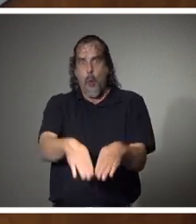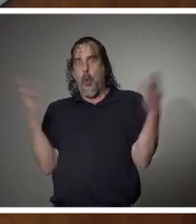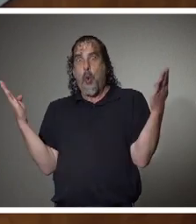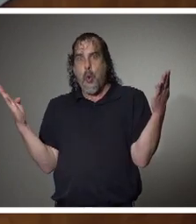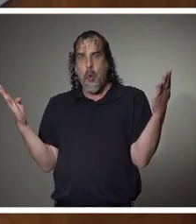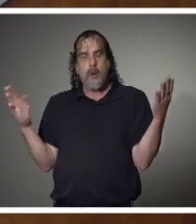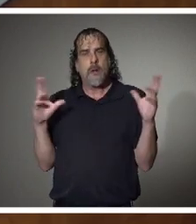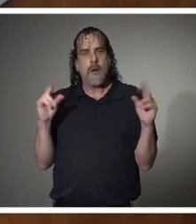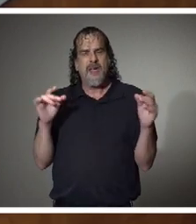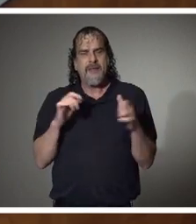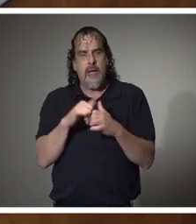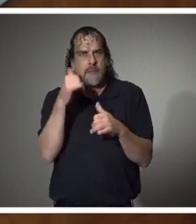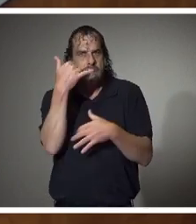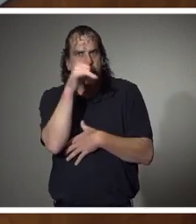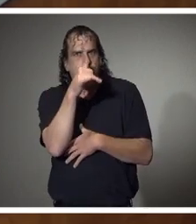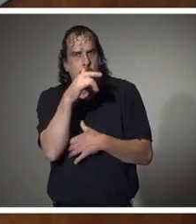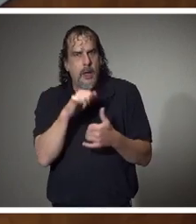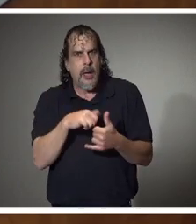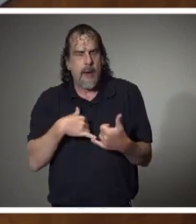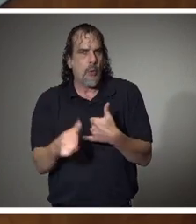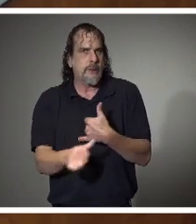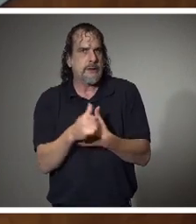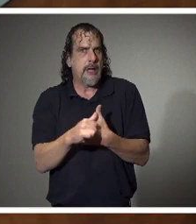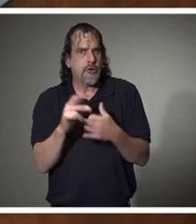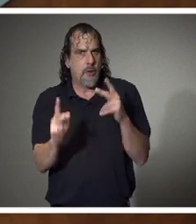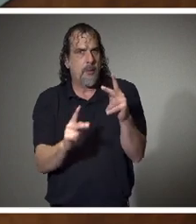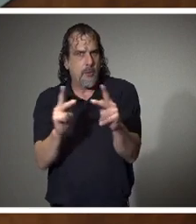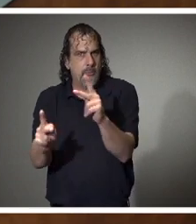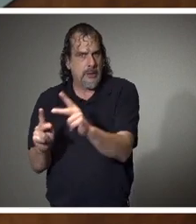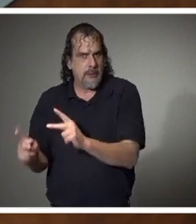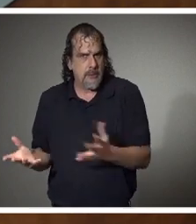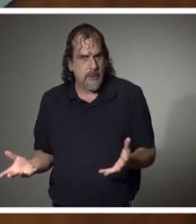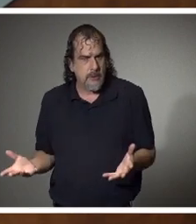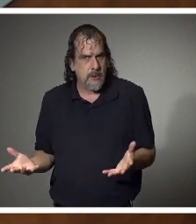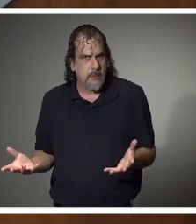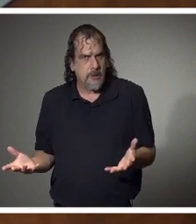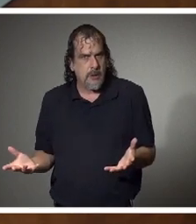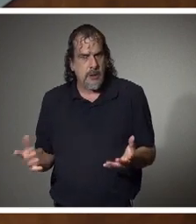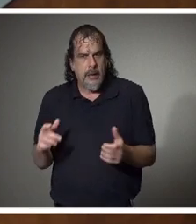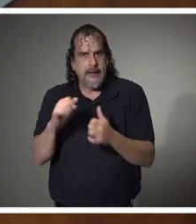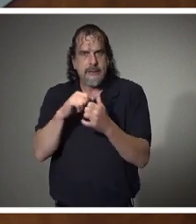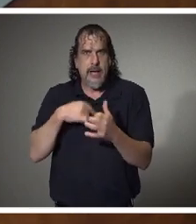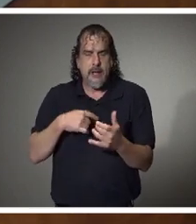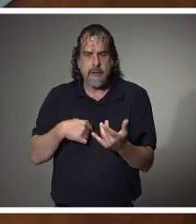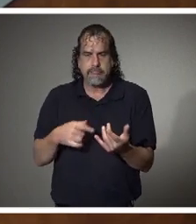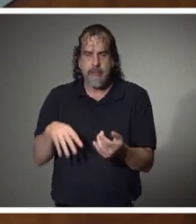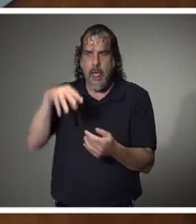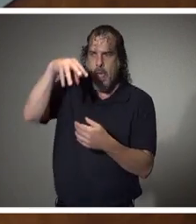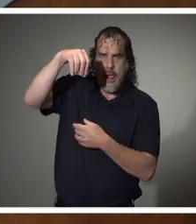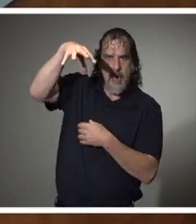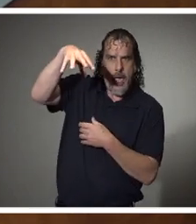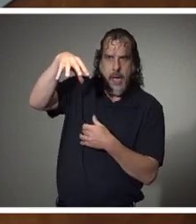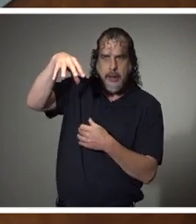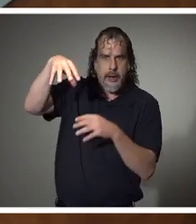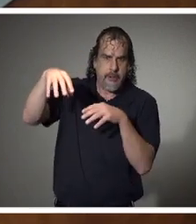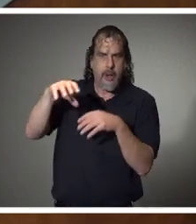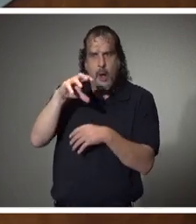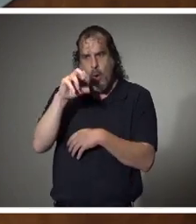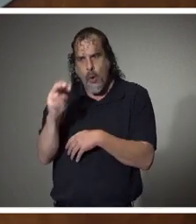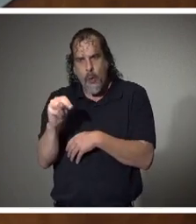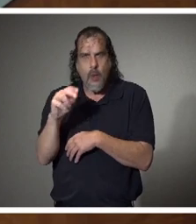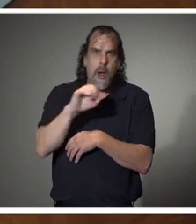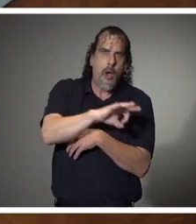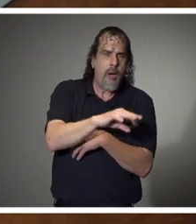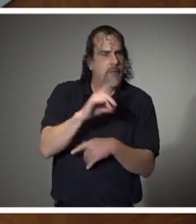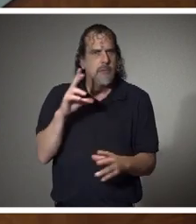would be reckless and put lives at risk. It's not a light switch that only goes on and